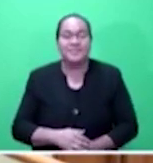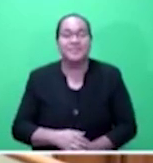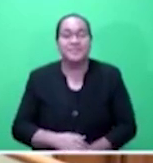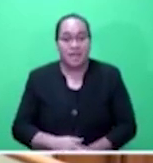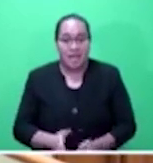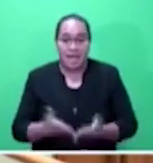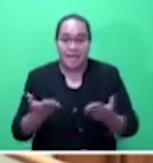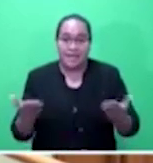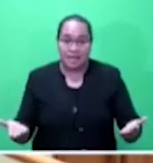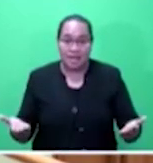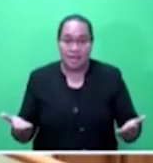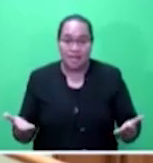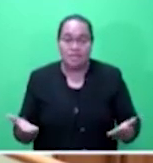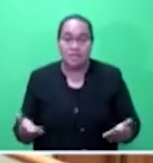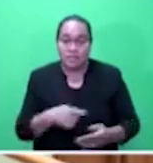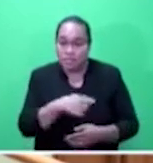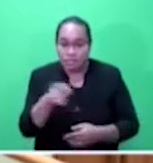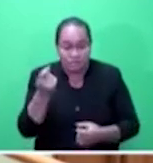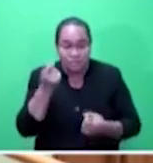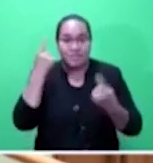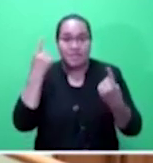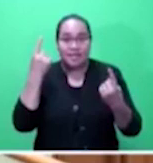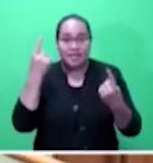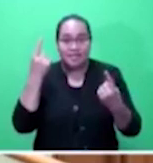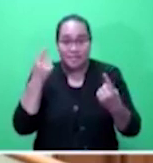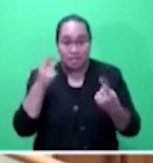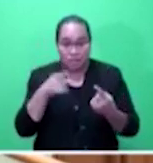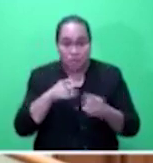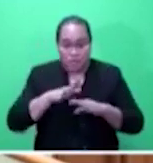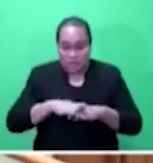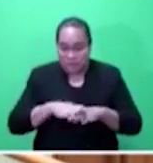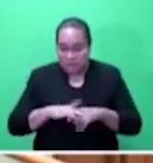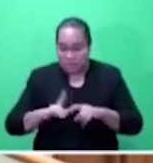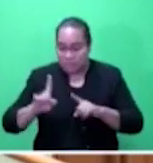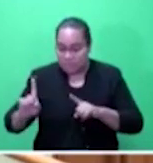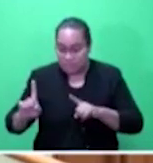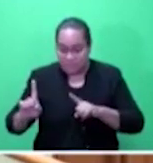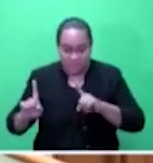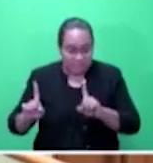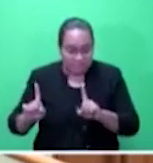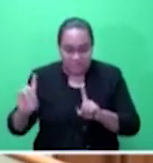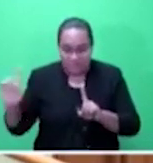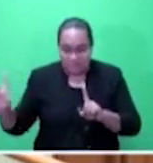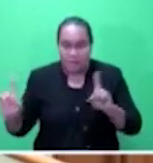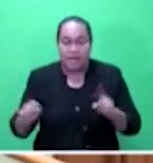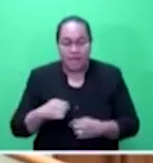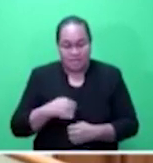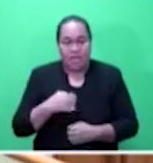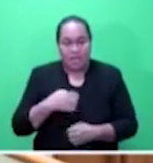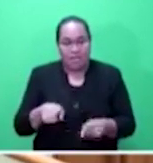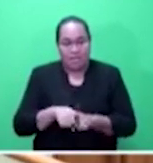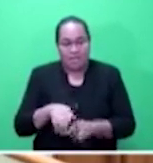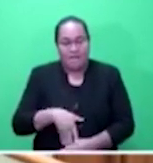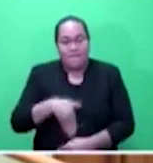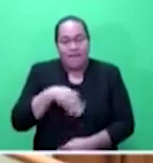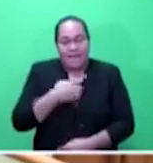Now, you realize from the position that you were sitting how lonely I feel at times